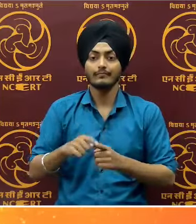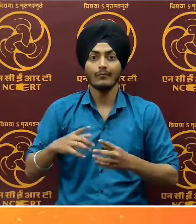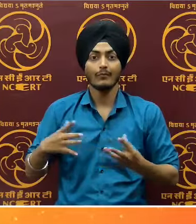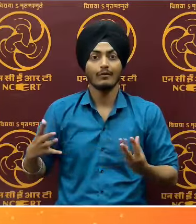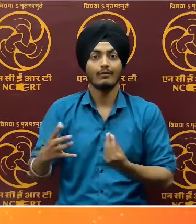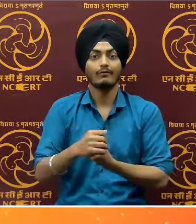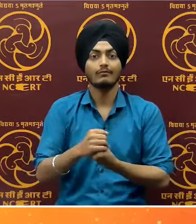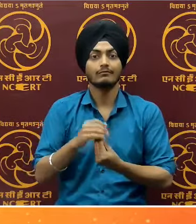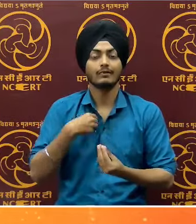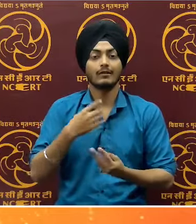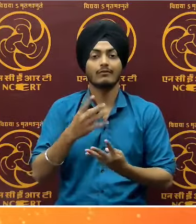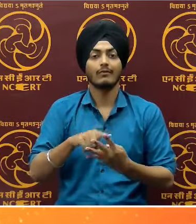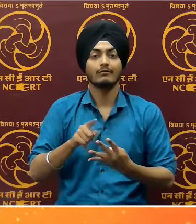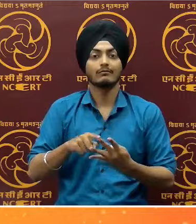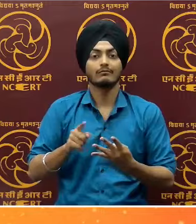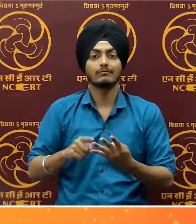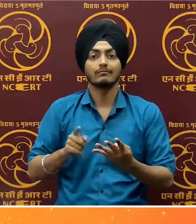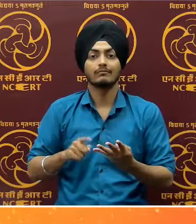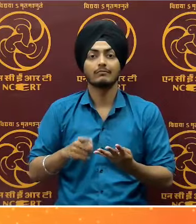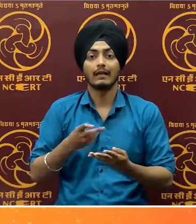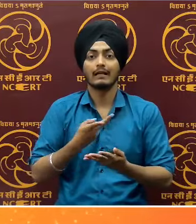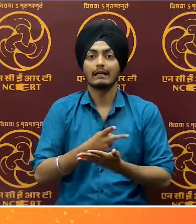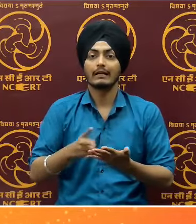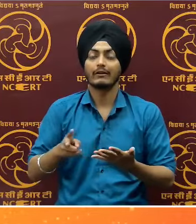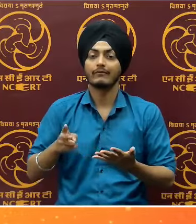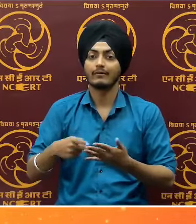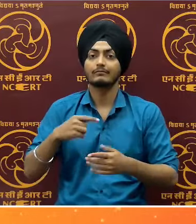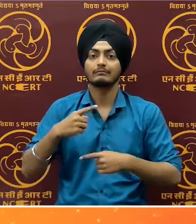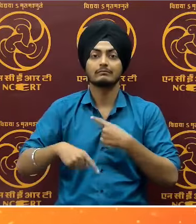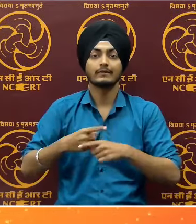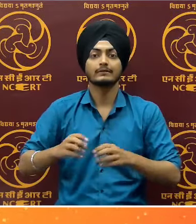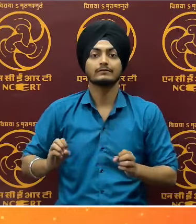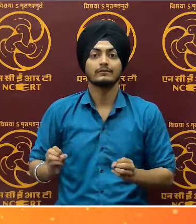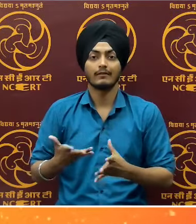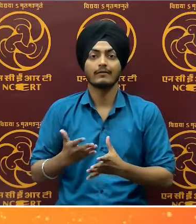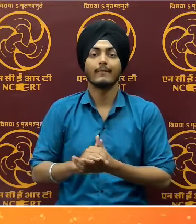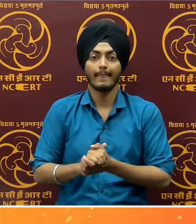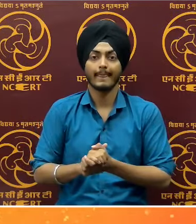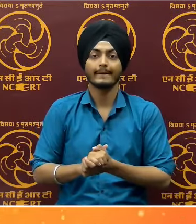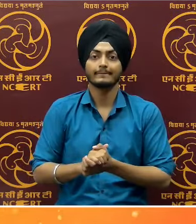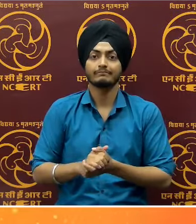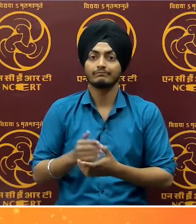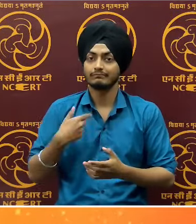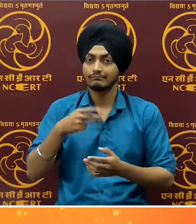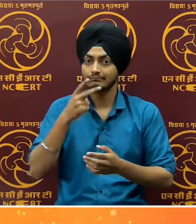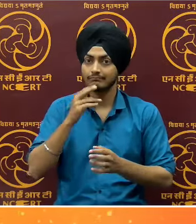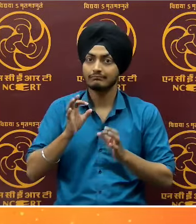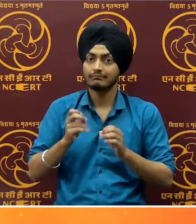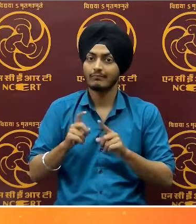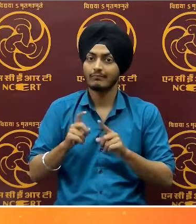are the four factors of production. Okay, great. Apart from this, like you said